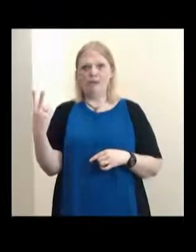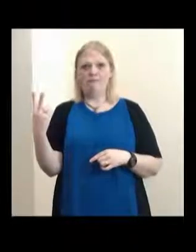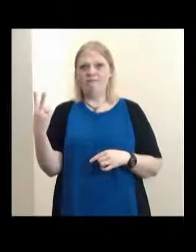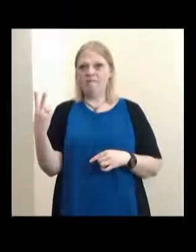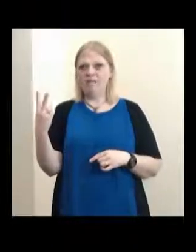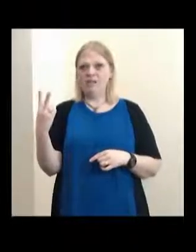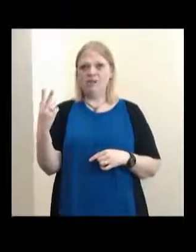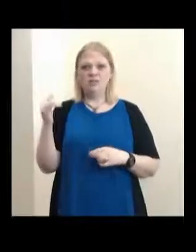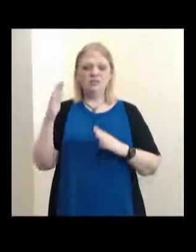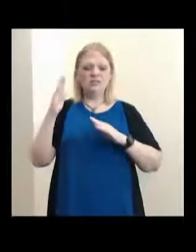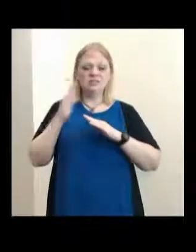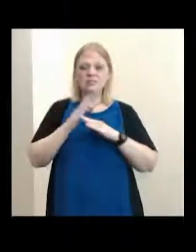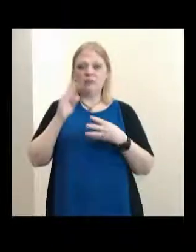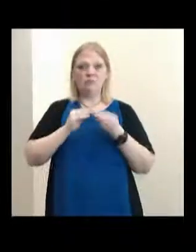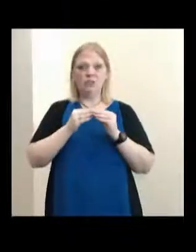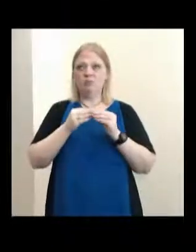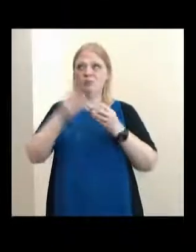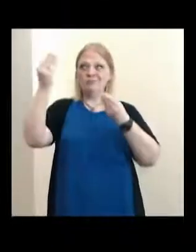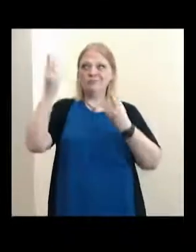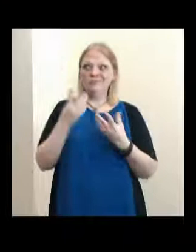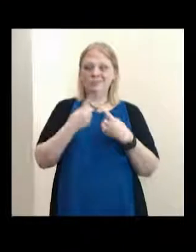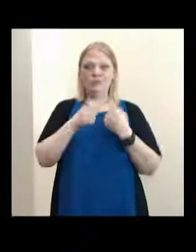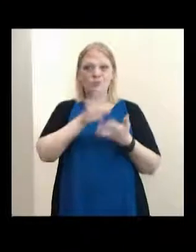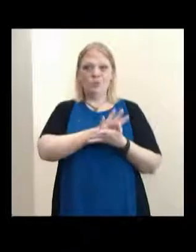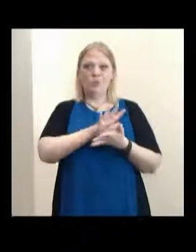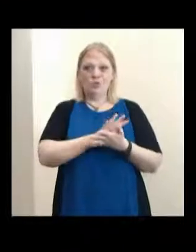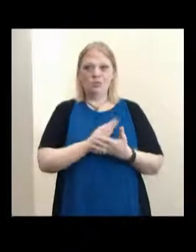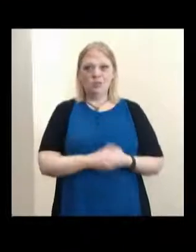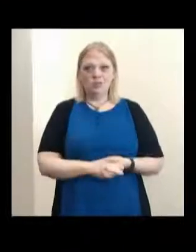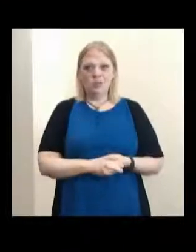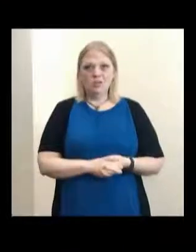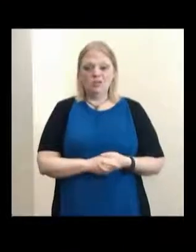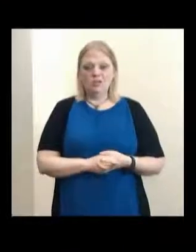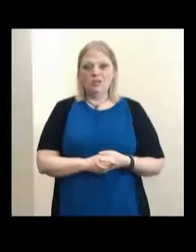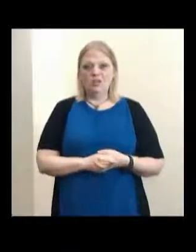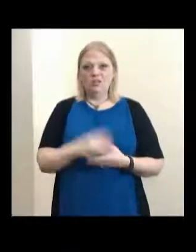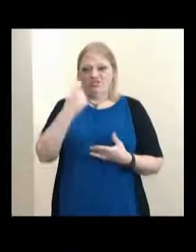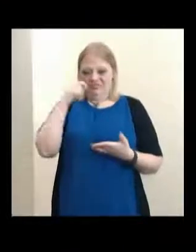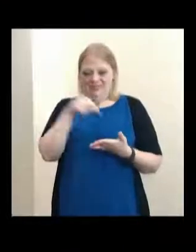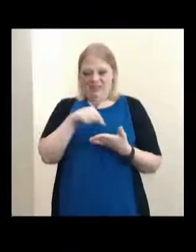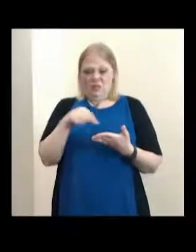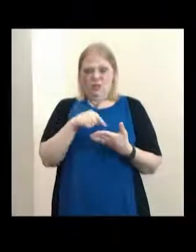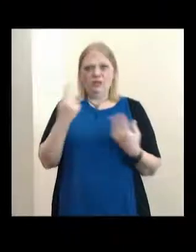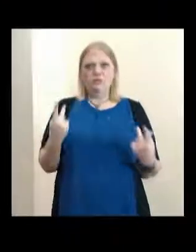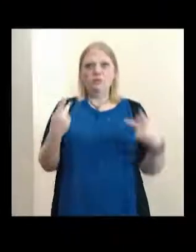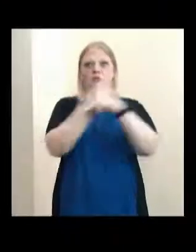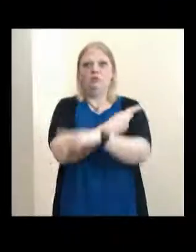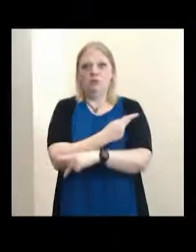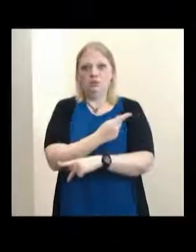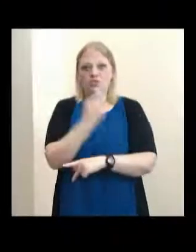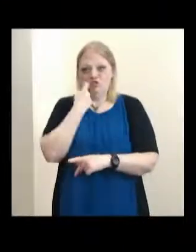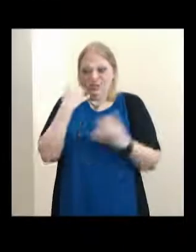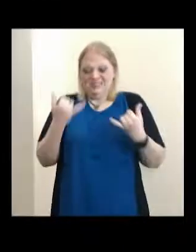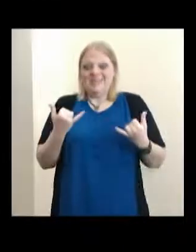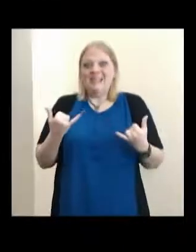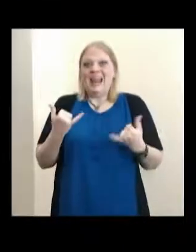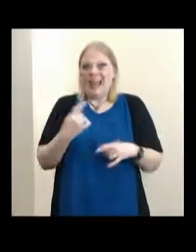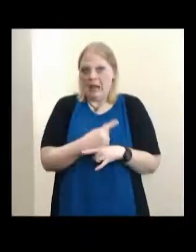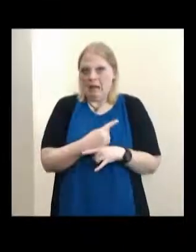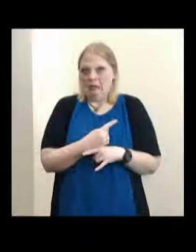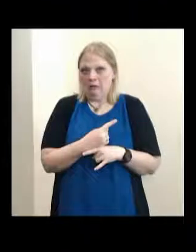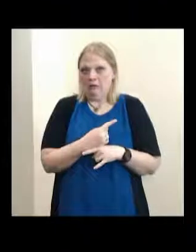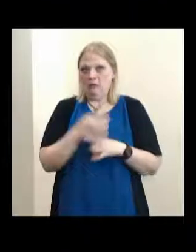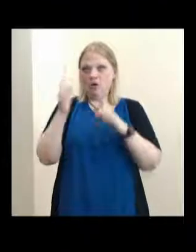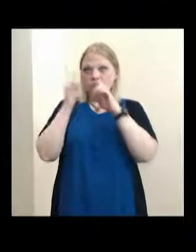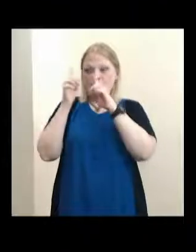the highest number of reports that we've had from the schools. And even just this week has been even worse. Just today, when the last time I spoke